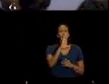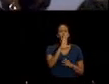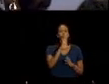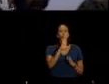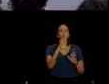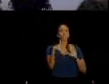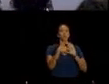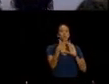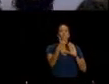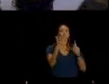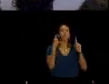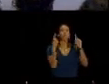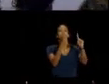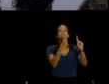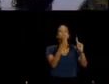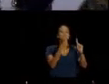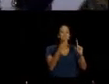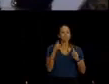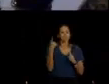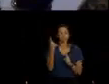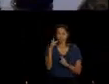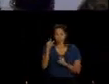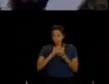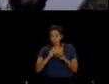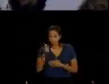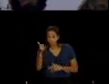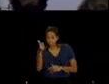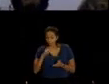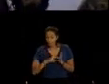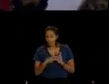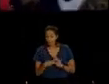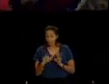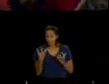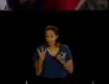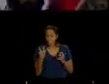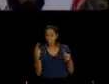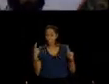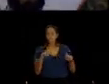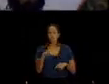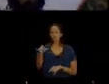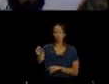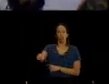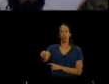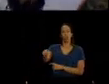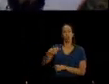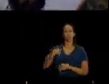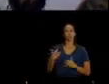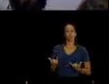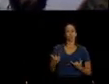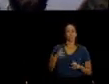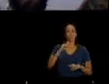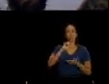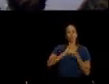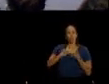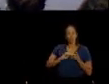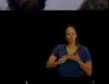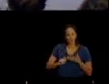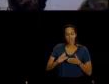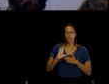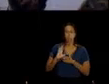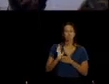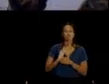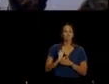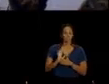Would it be something that you've written yourself? Oh, absolutely. I'm currently writing a